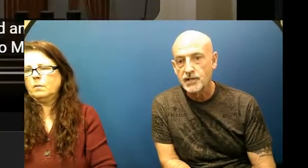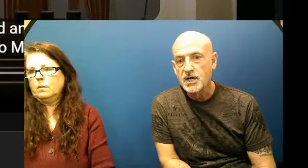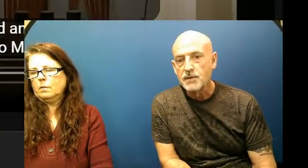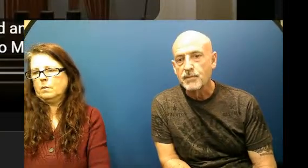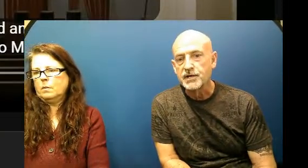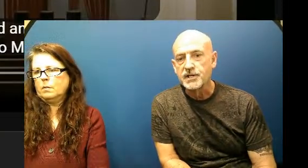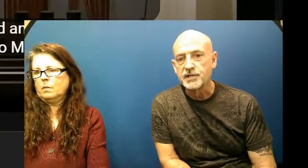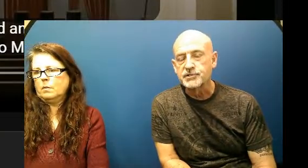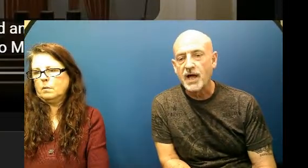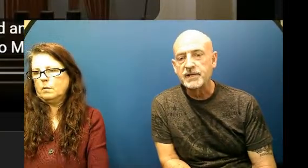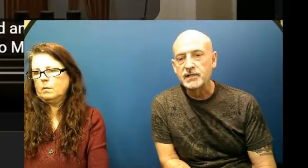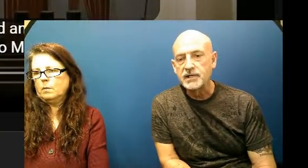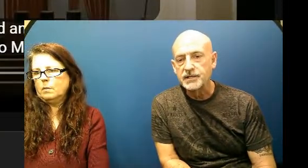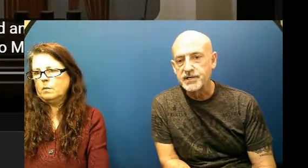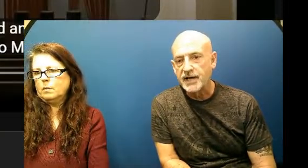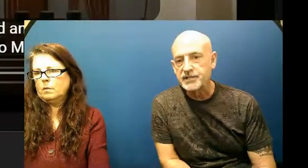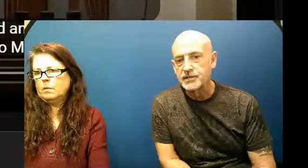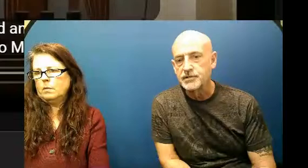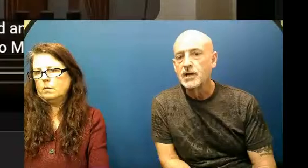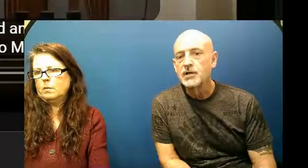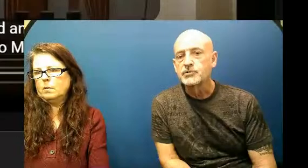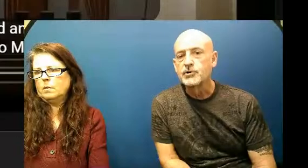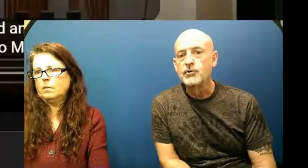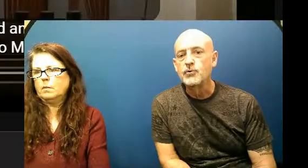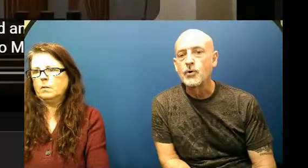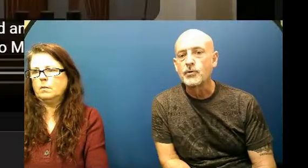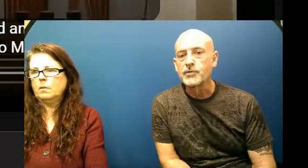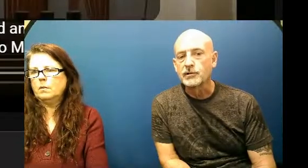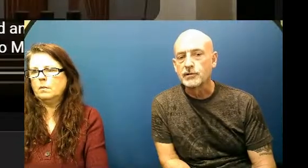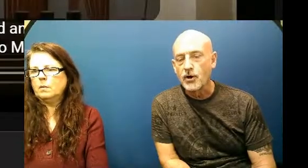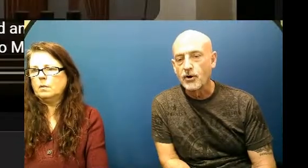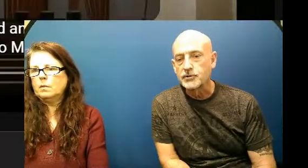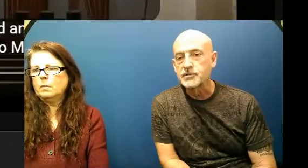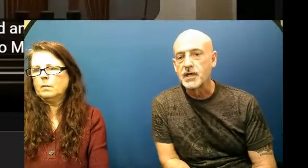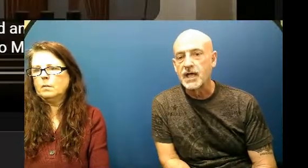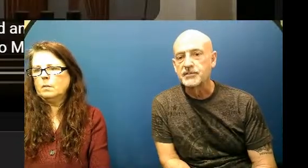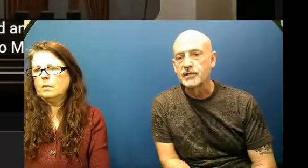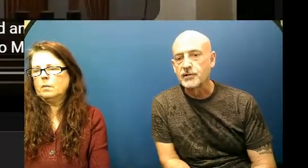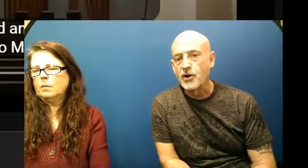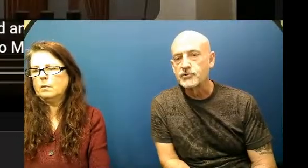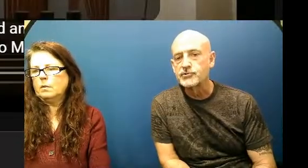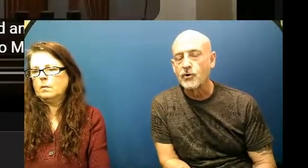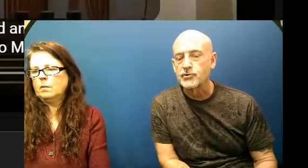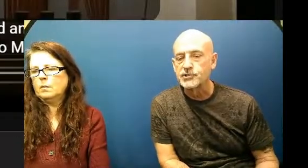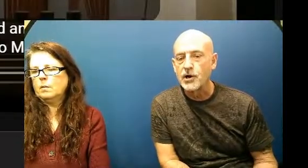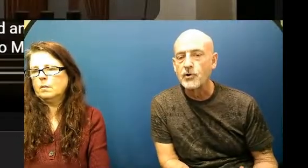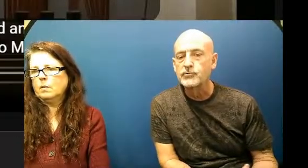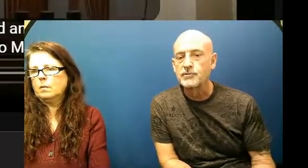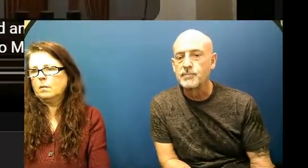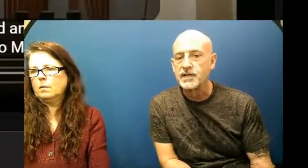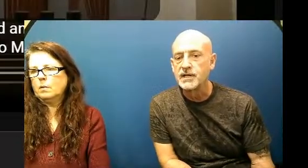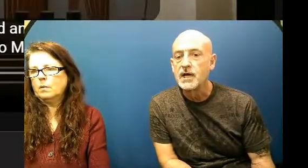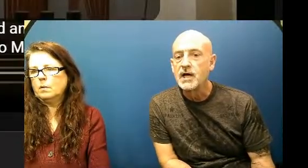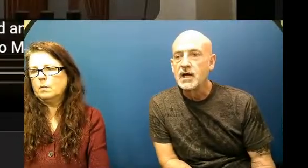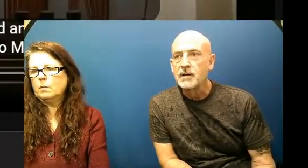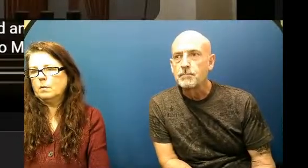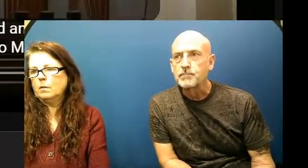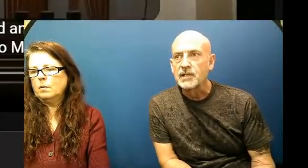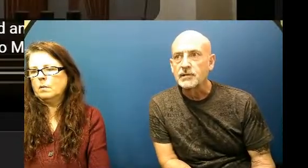legitimate, but it is tightly connected to the laws, and the laws are shown to